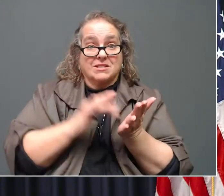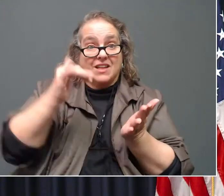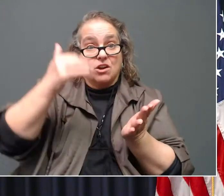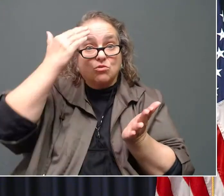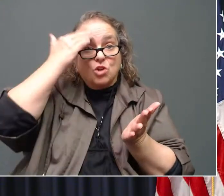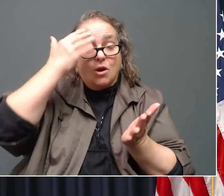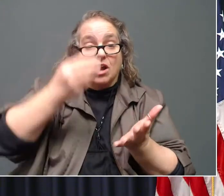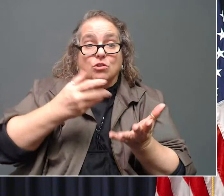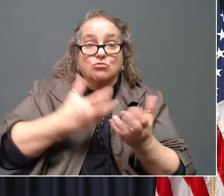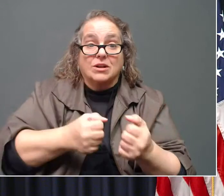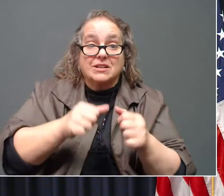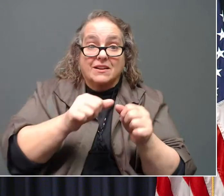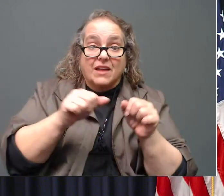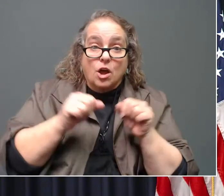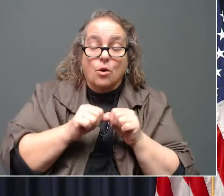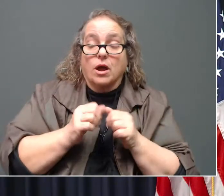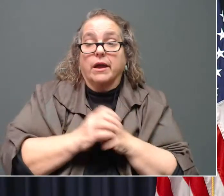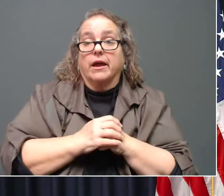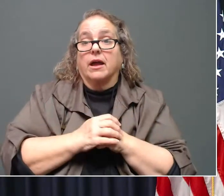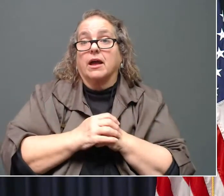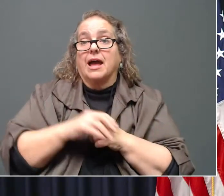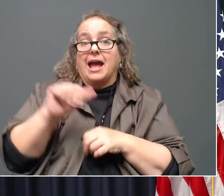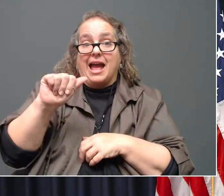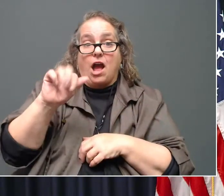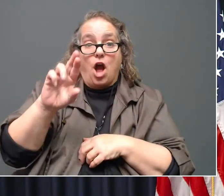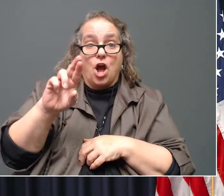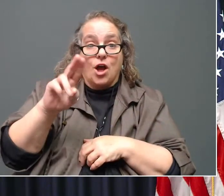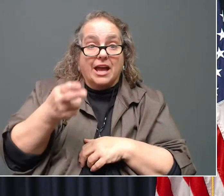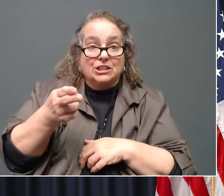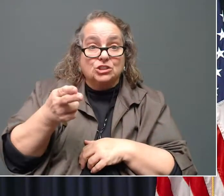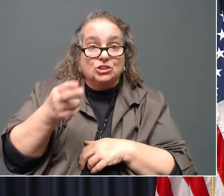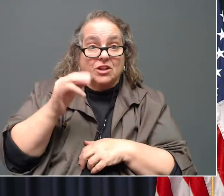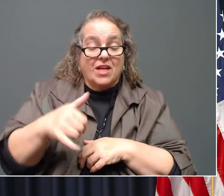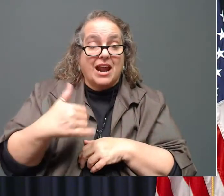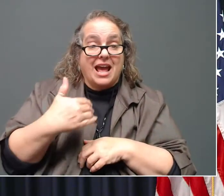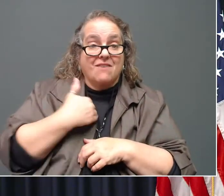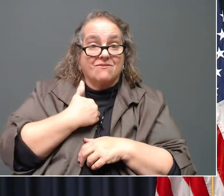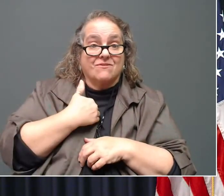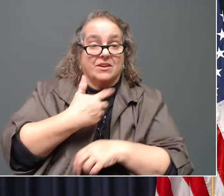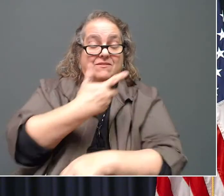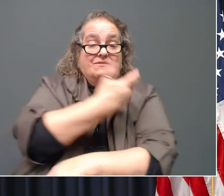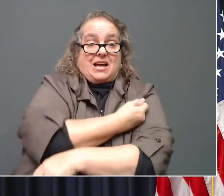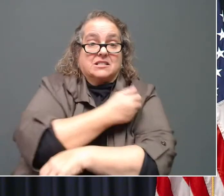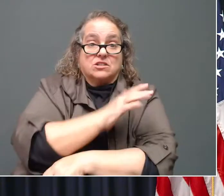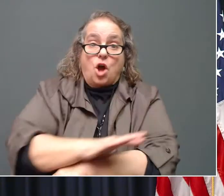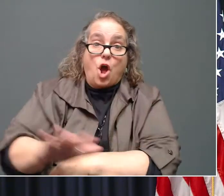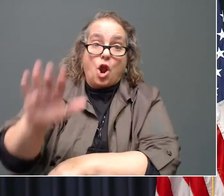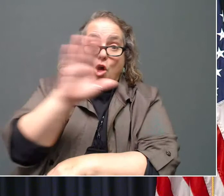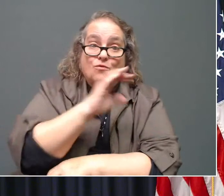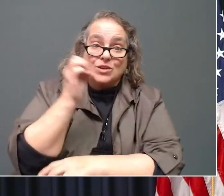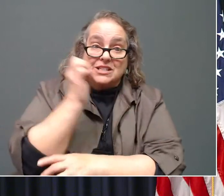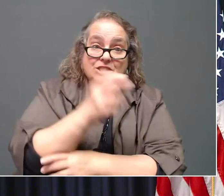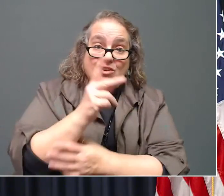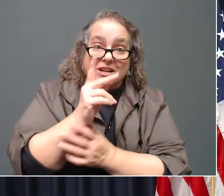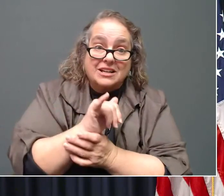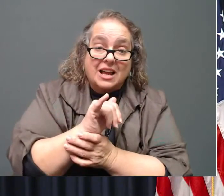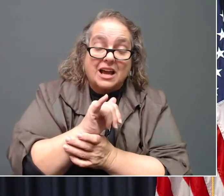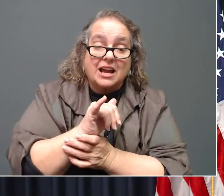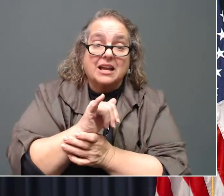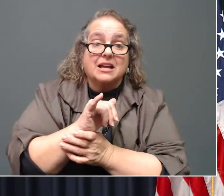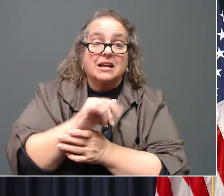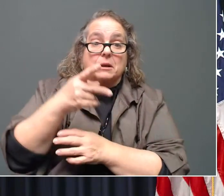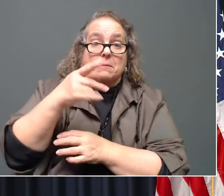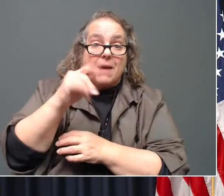area, between ARH that has vaccines all across Eastern Kentucky, as well as Pikeville Medical